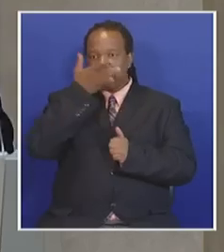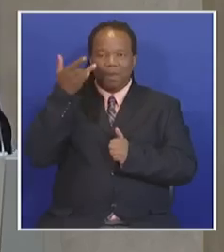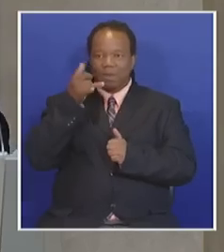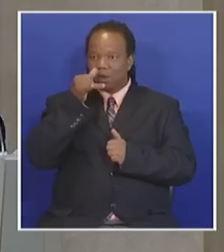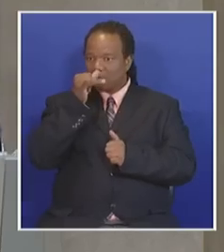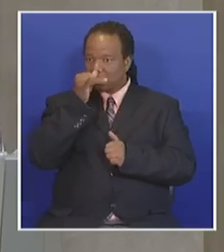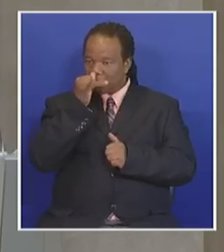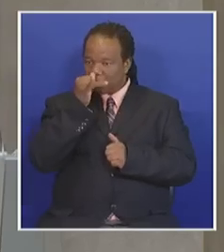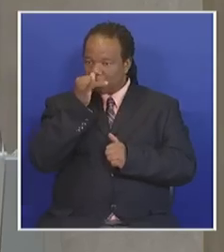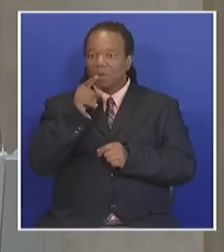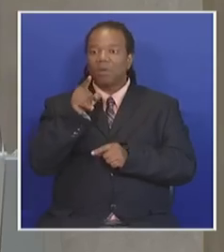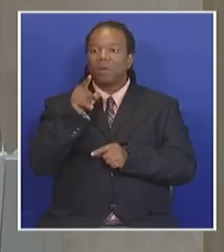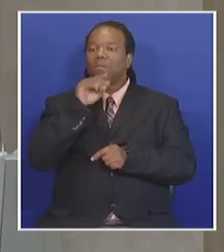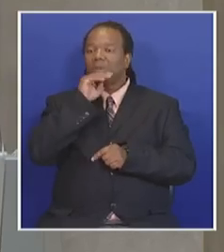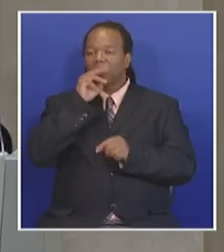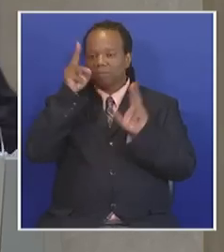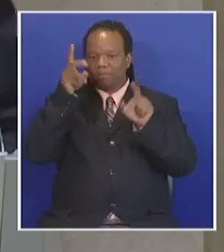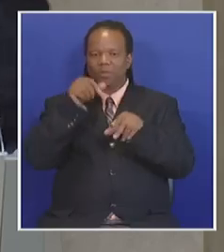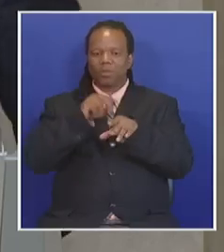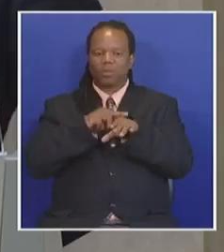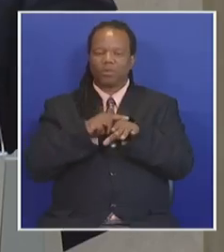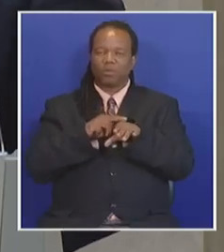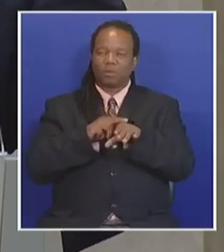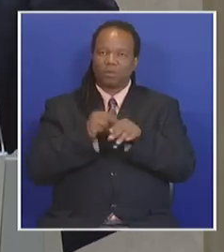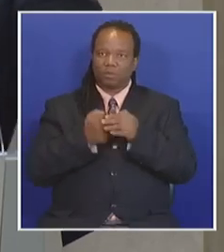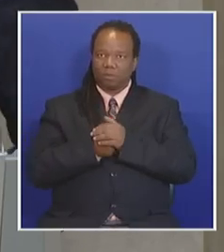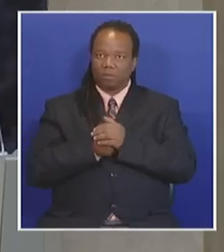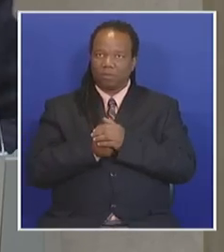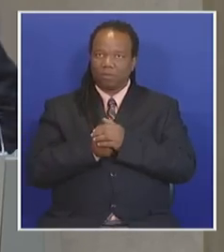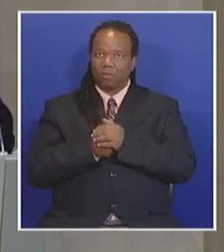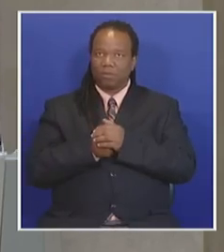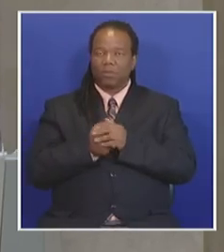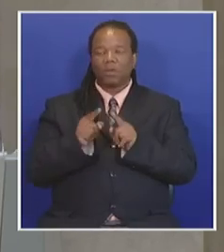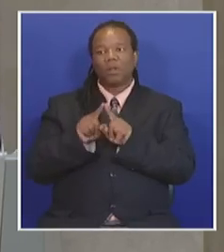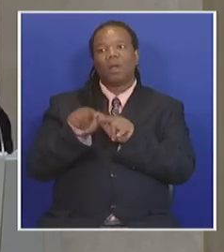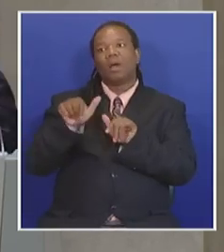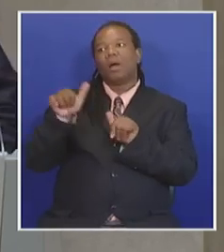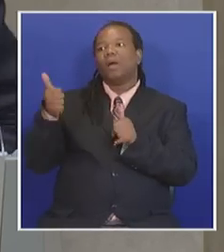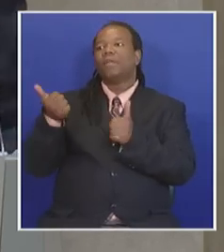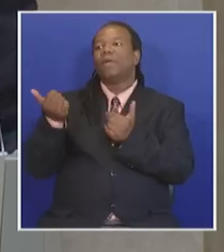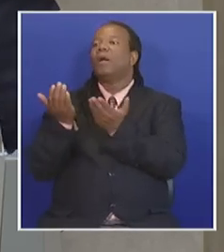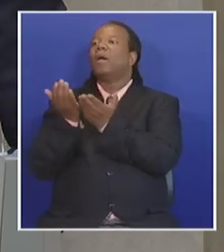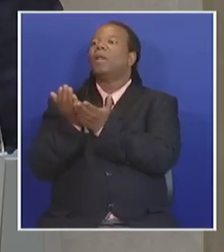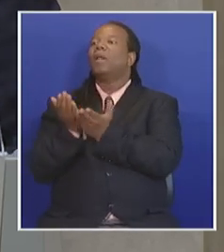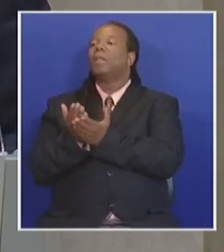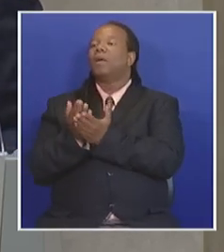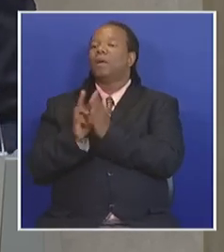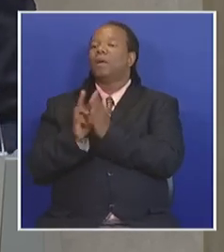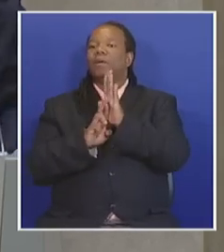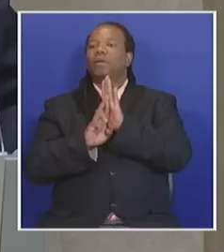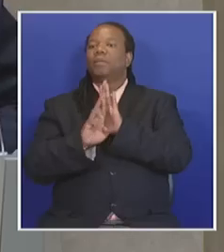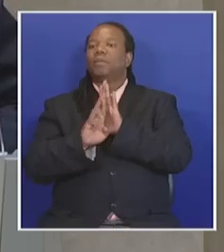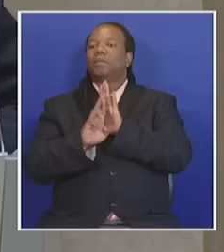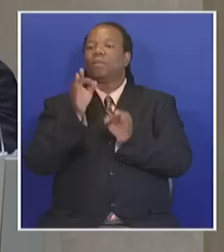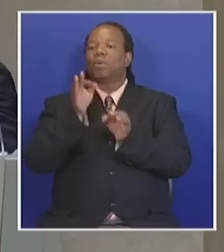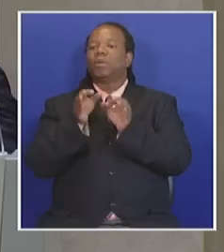above, some of which involved members of a party that's represented in this parliament, unfortunately, in